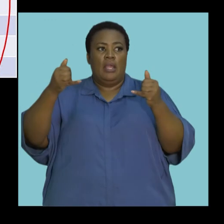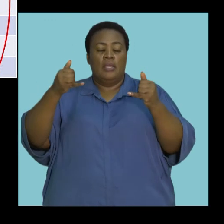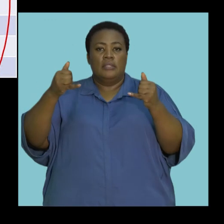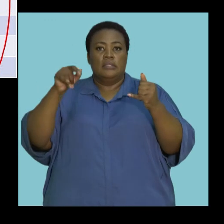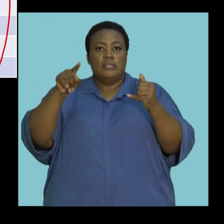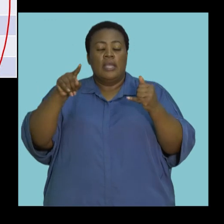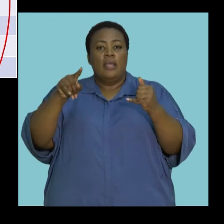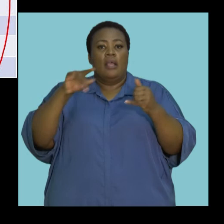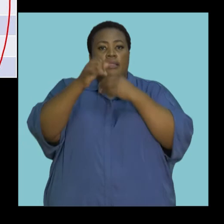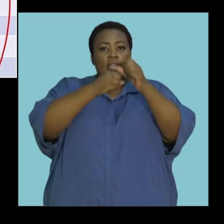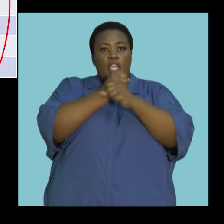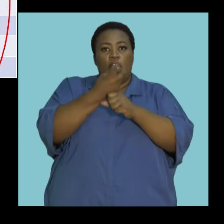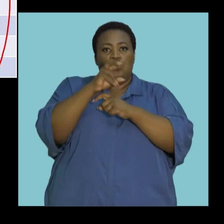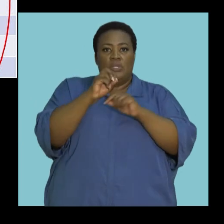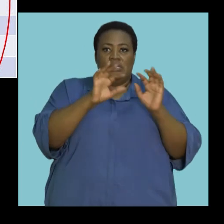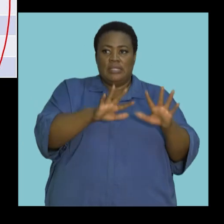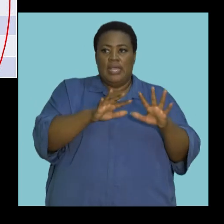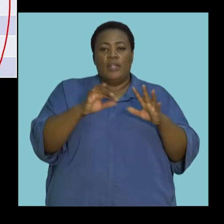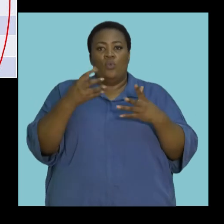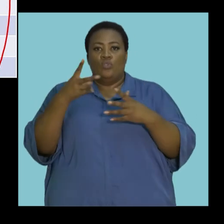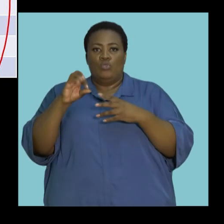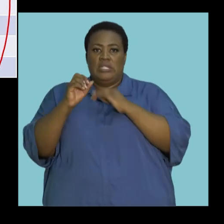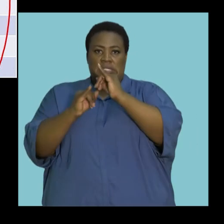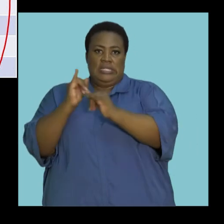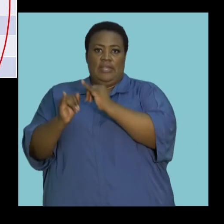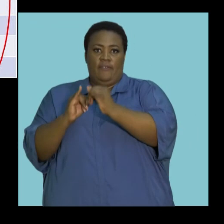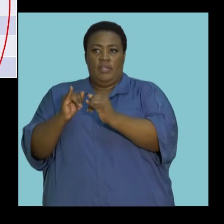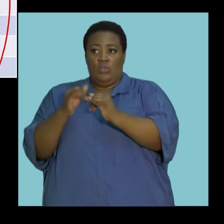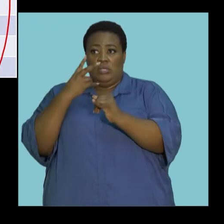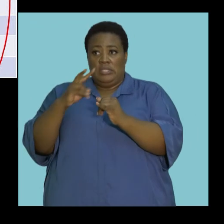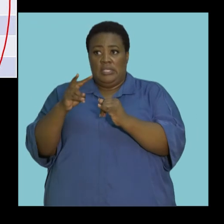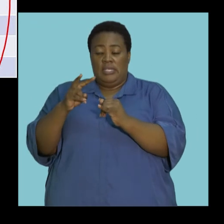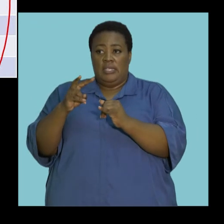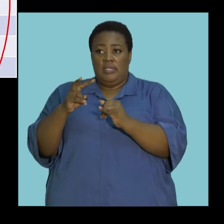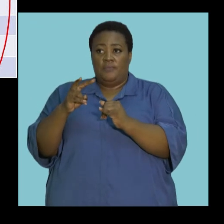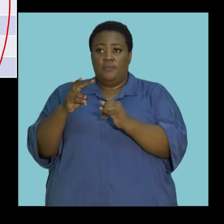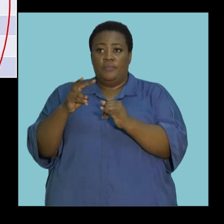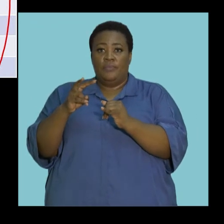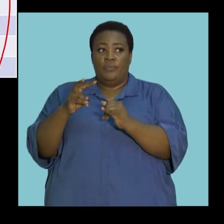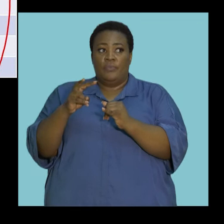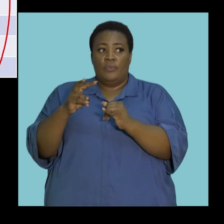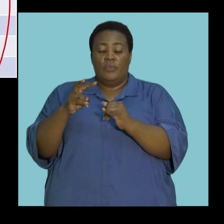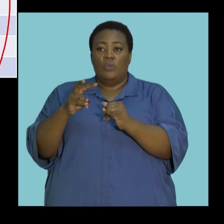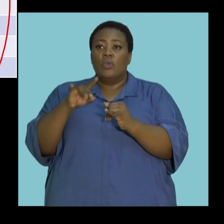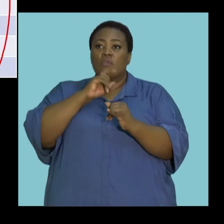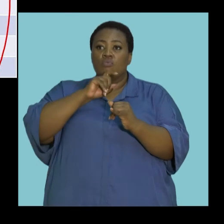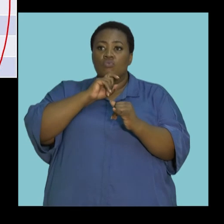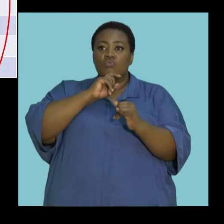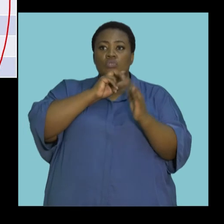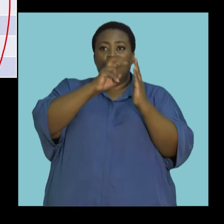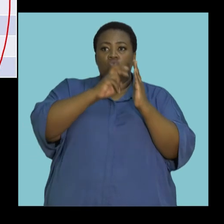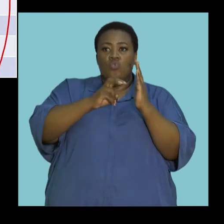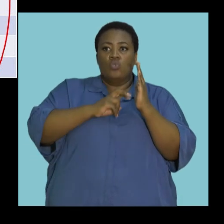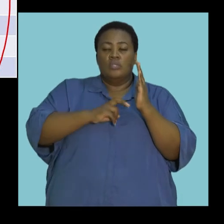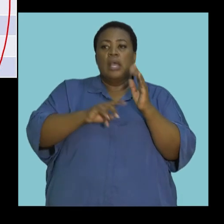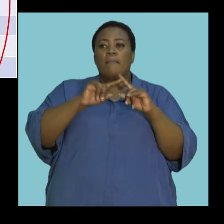this case, the year 2010 or 2011. Notice that I've not plotted these points